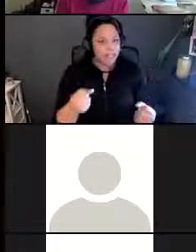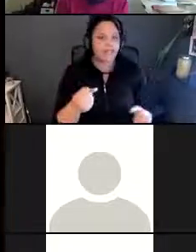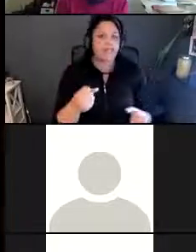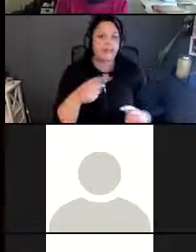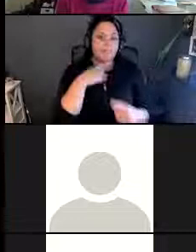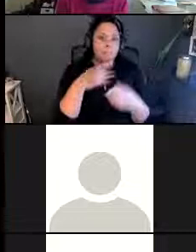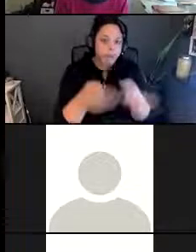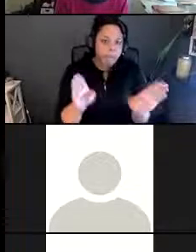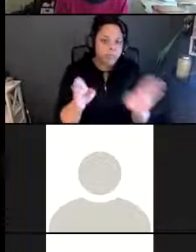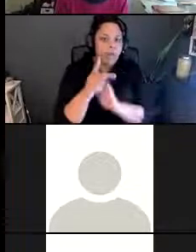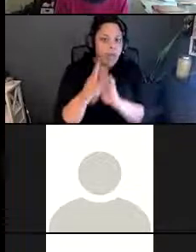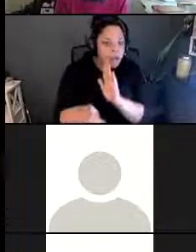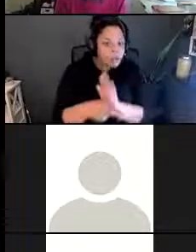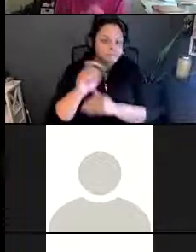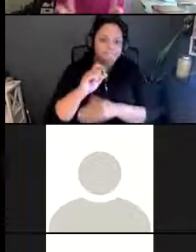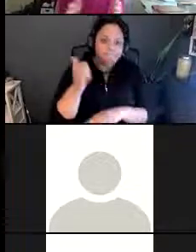policy,